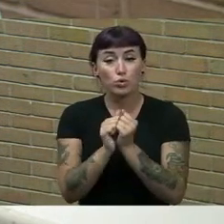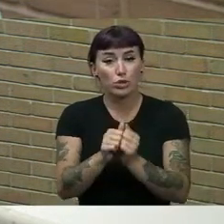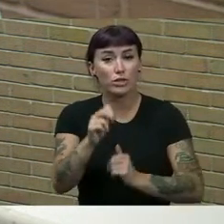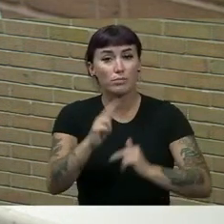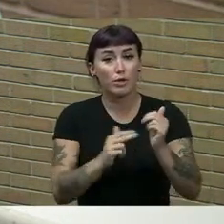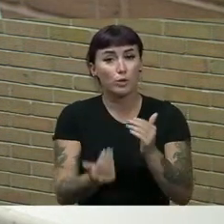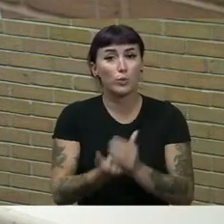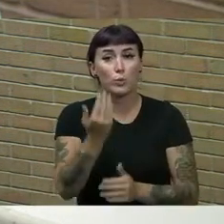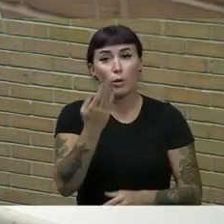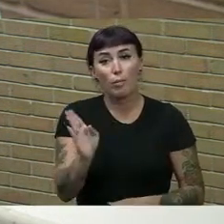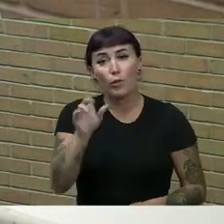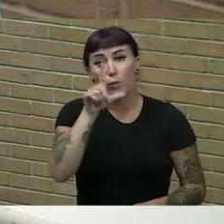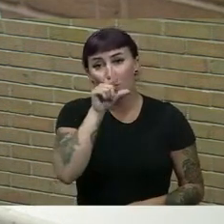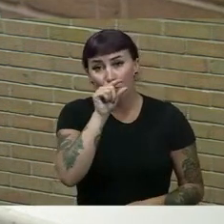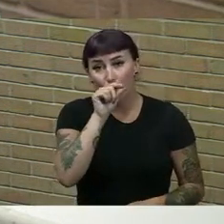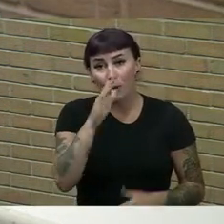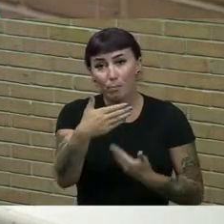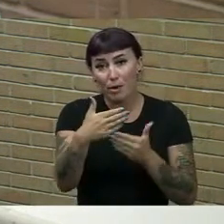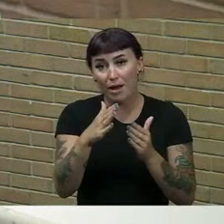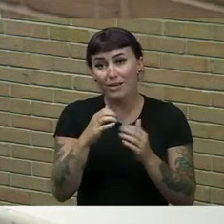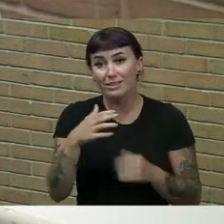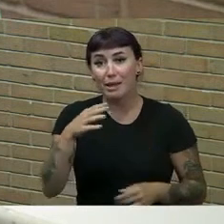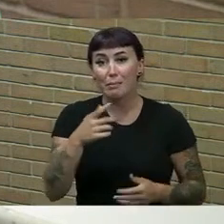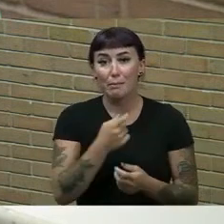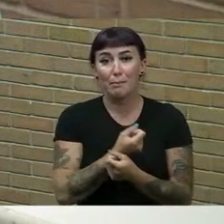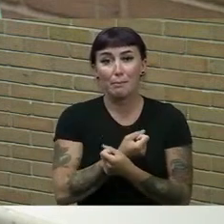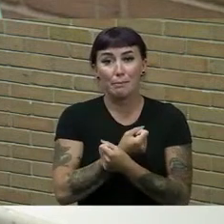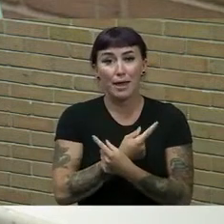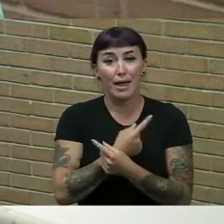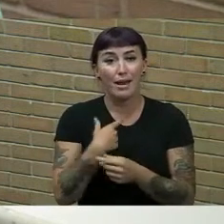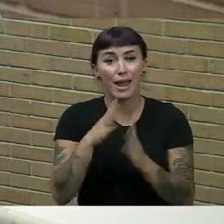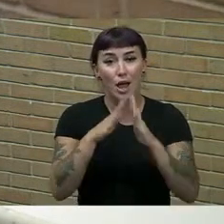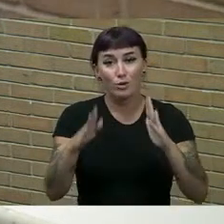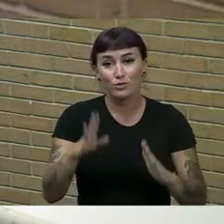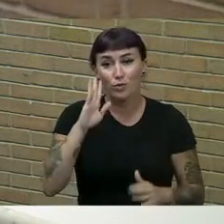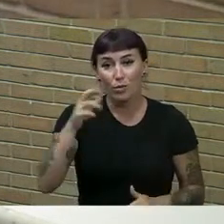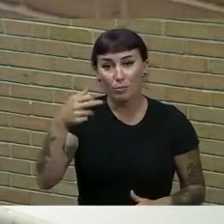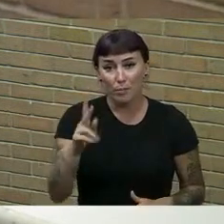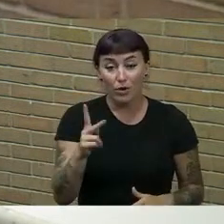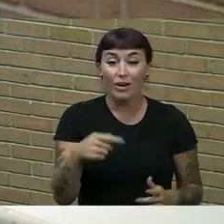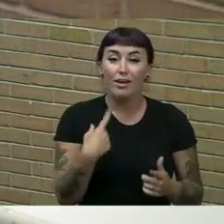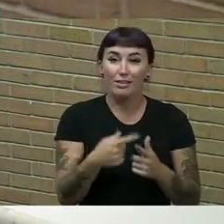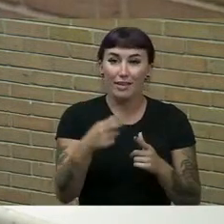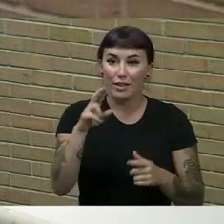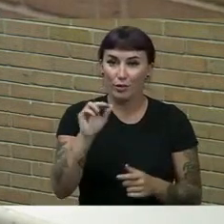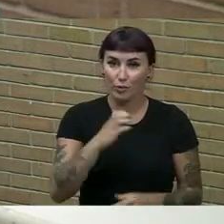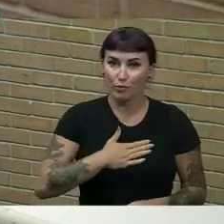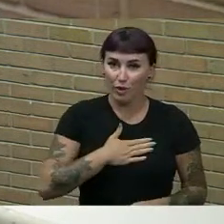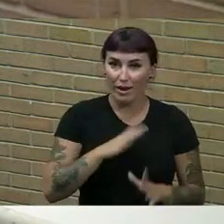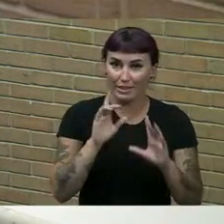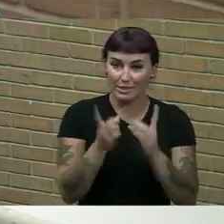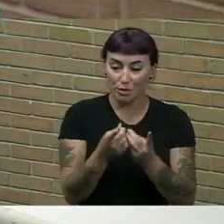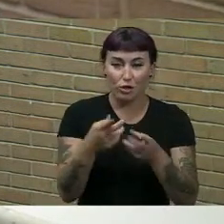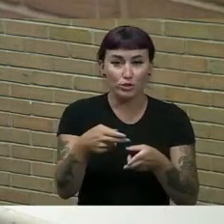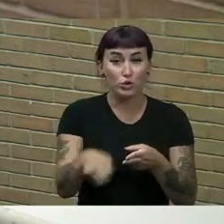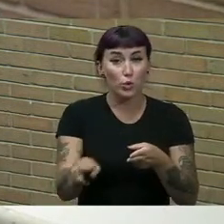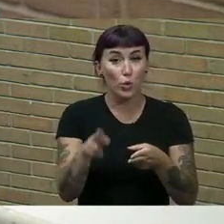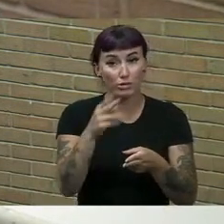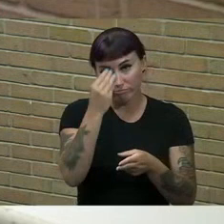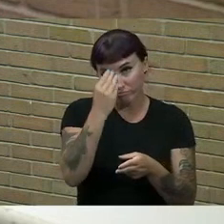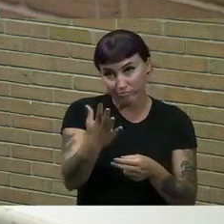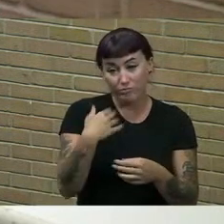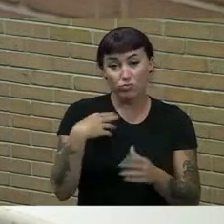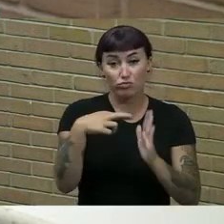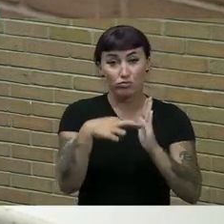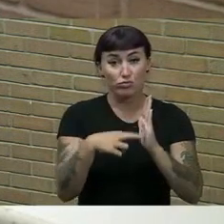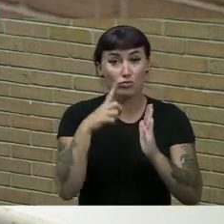bluebird boxes and bat houses for the parks. And then from our recreation department, just a short notice that